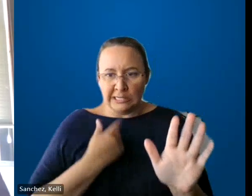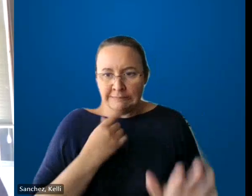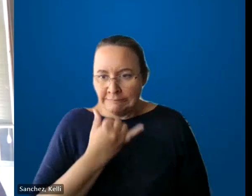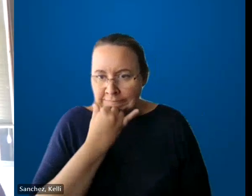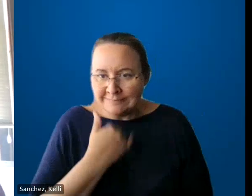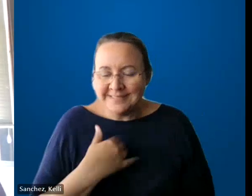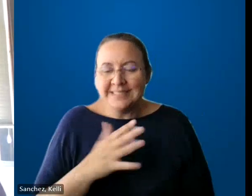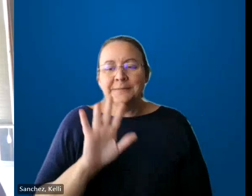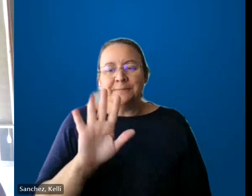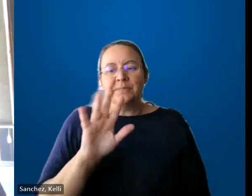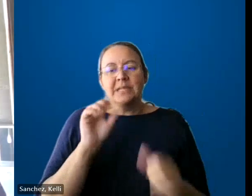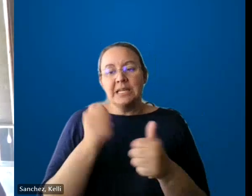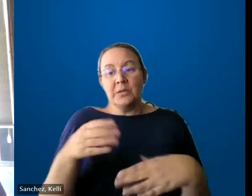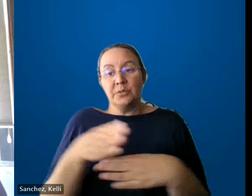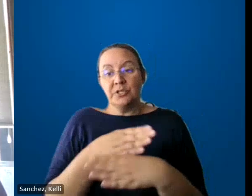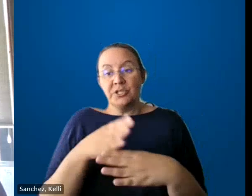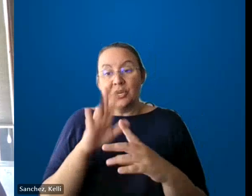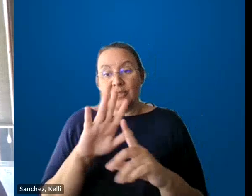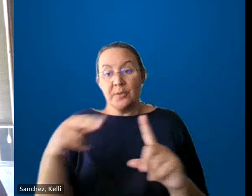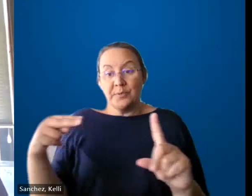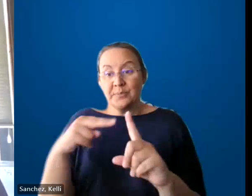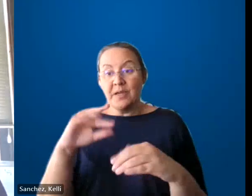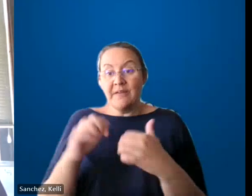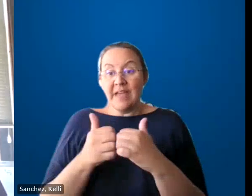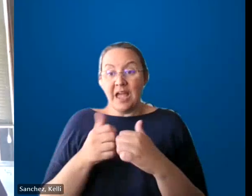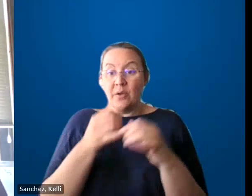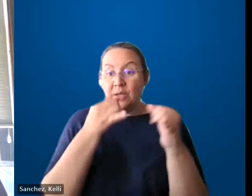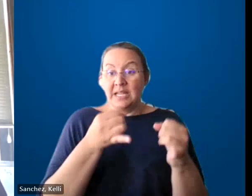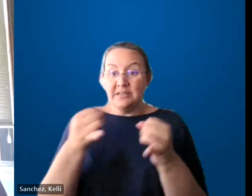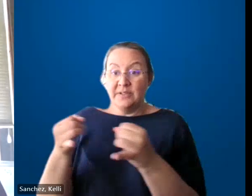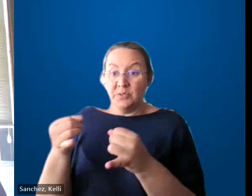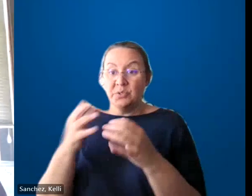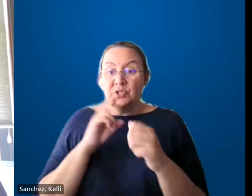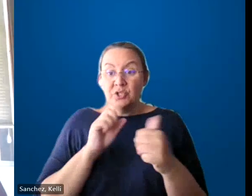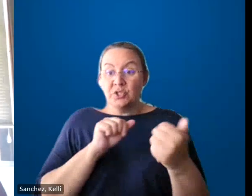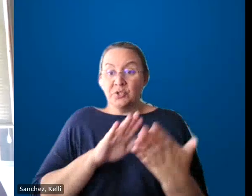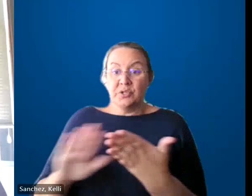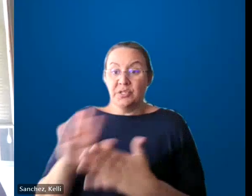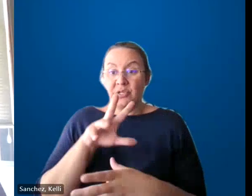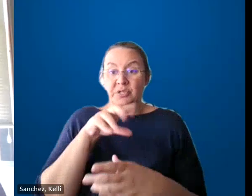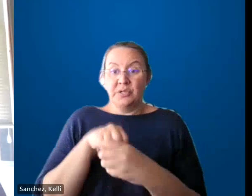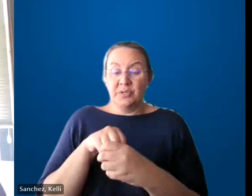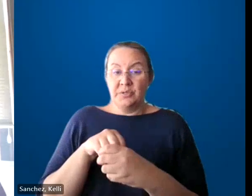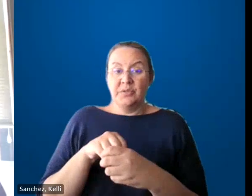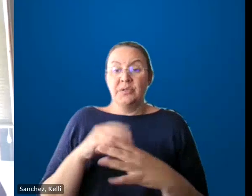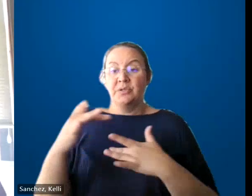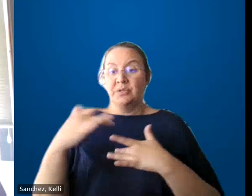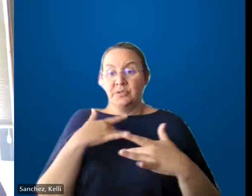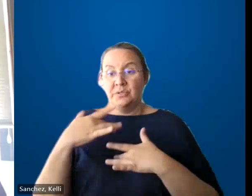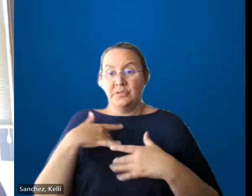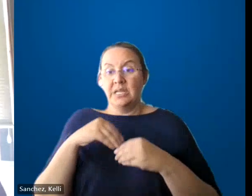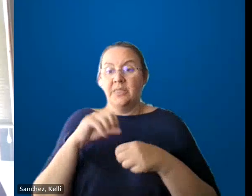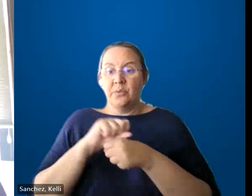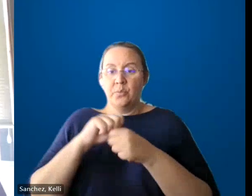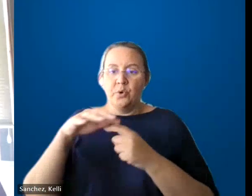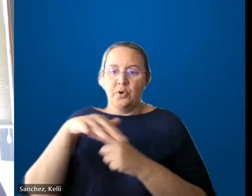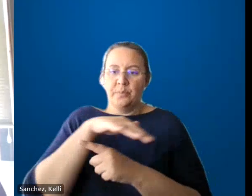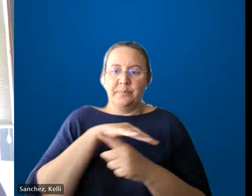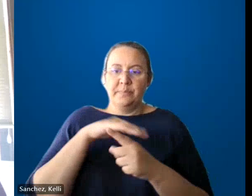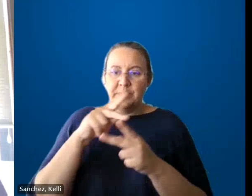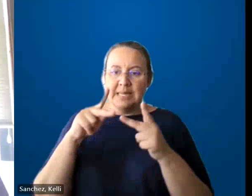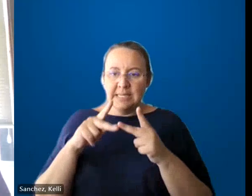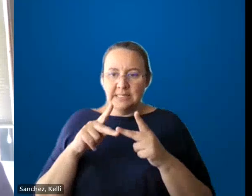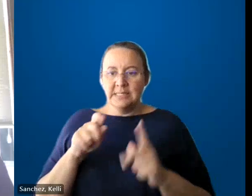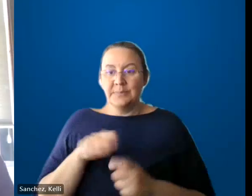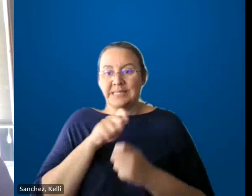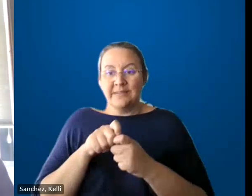can anyone share their perspective on how individuals should address their inclusivity concerns in the workplace, specifically for